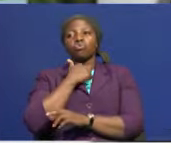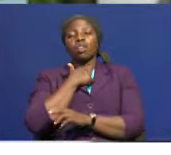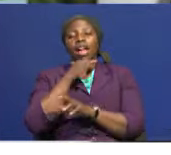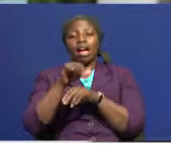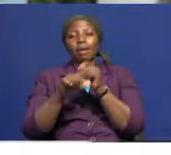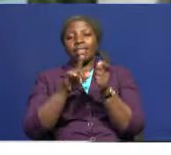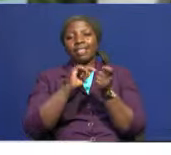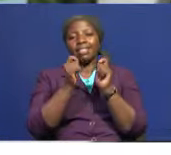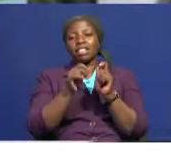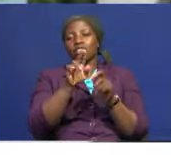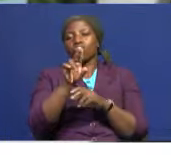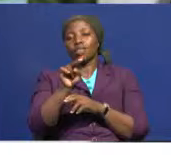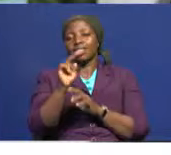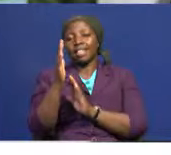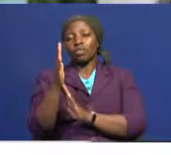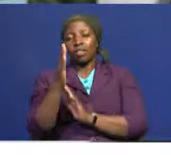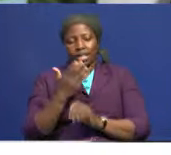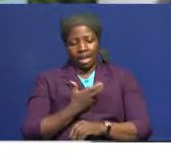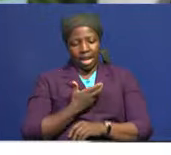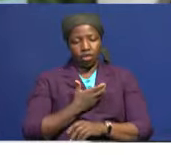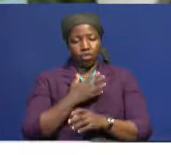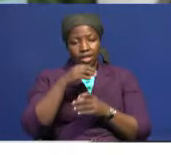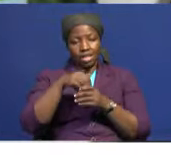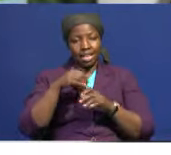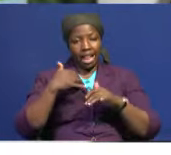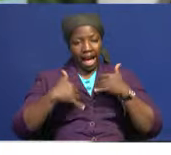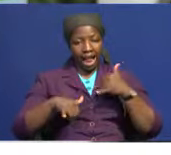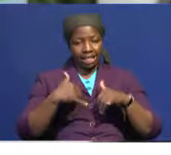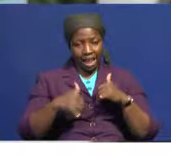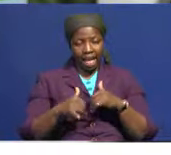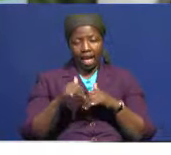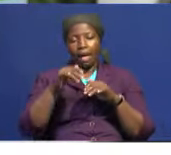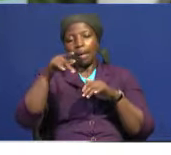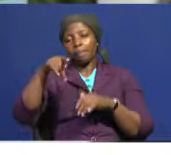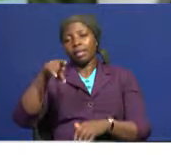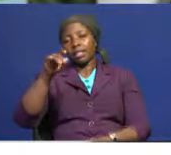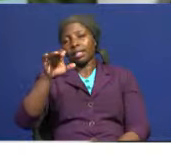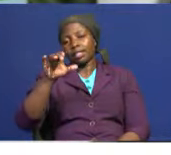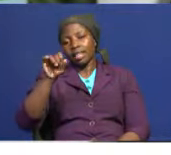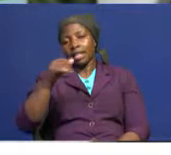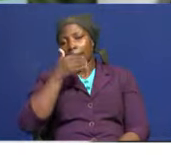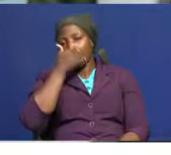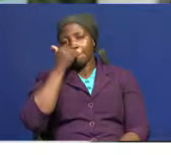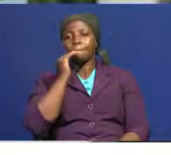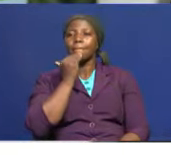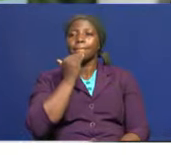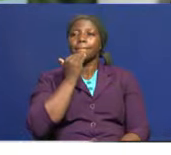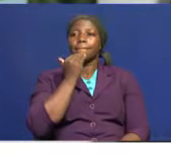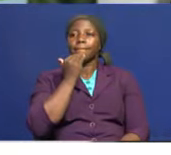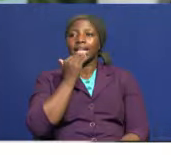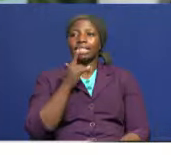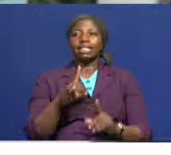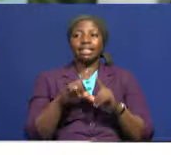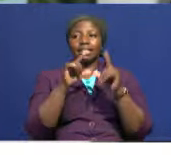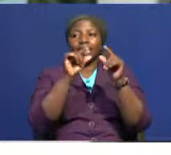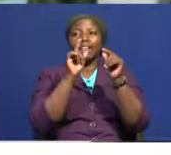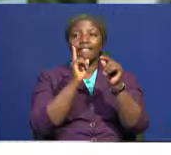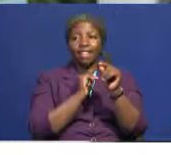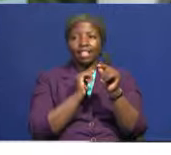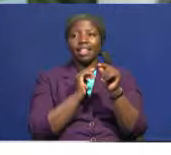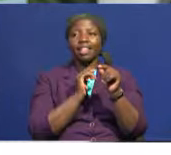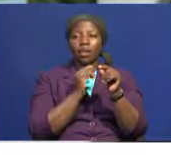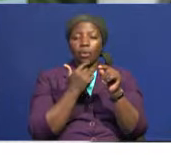of the United Nations Security Council in Algiers, Algeria, Prime Cabinet Secretary Musalia Mudavadi said that